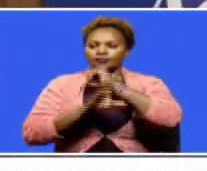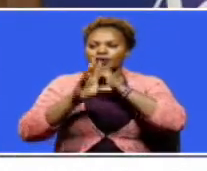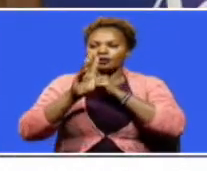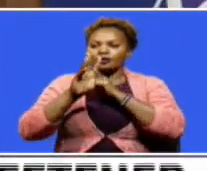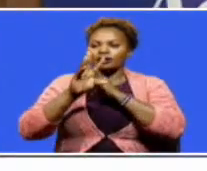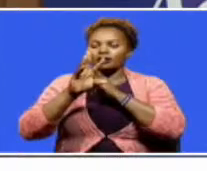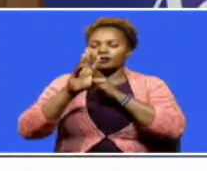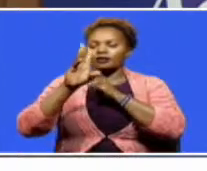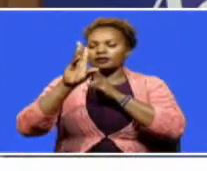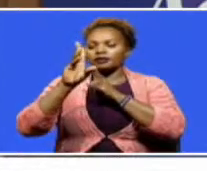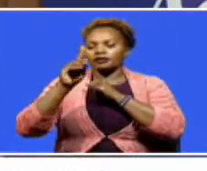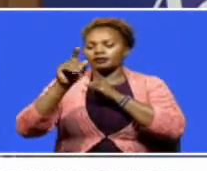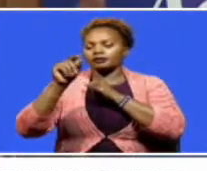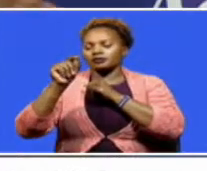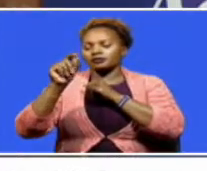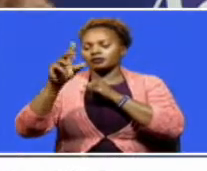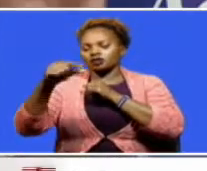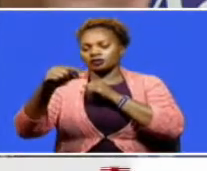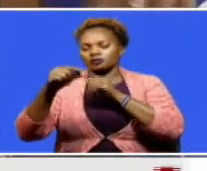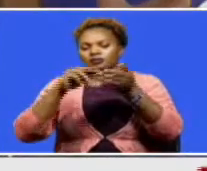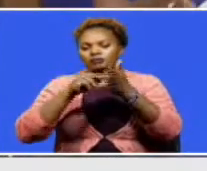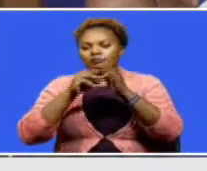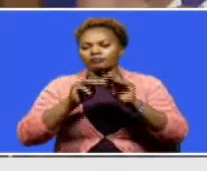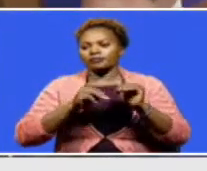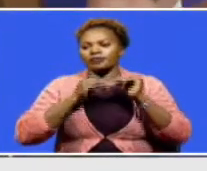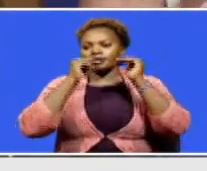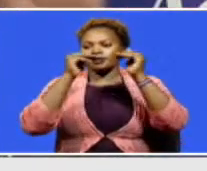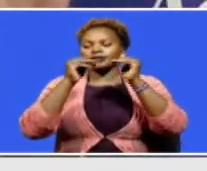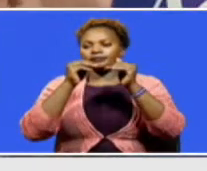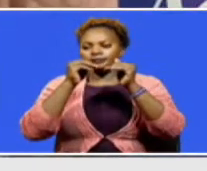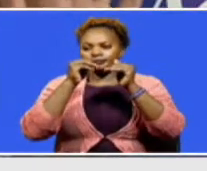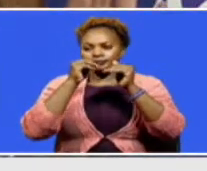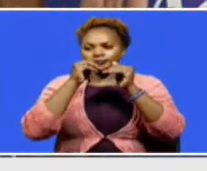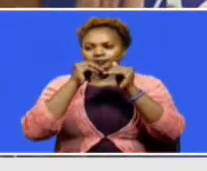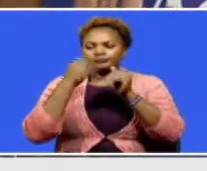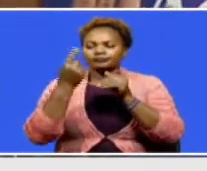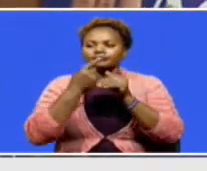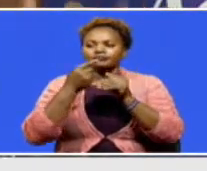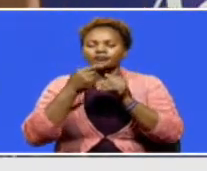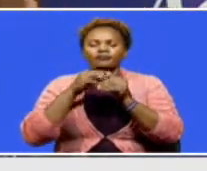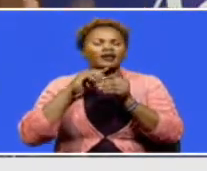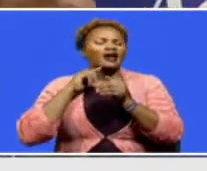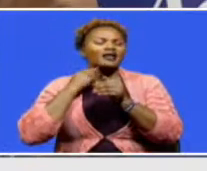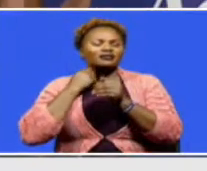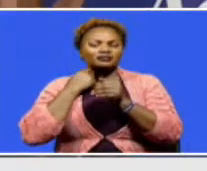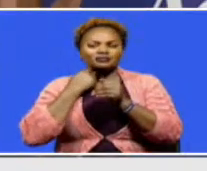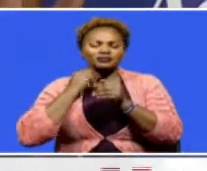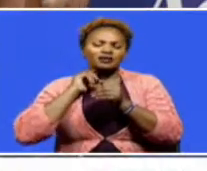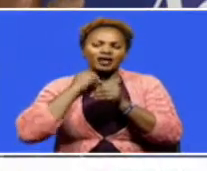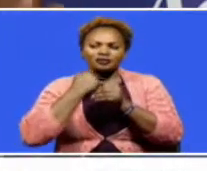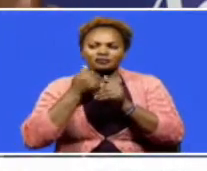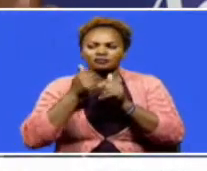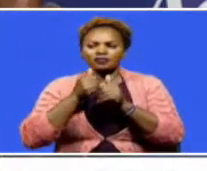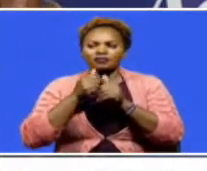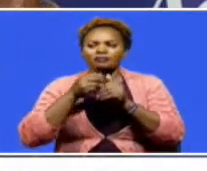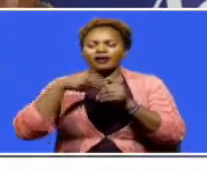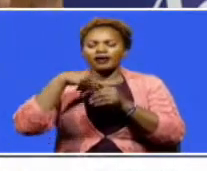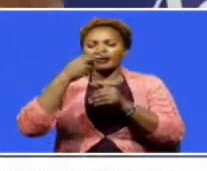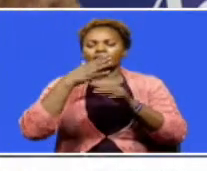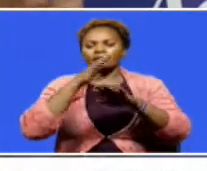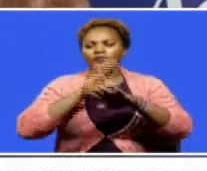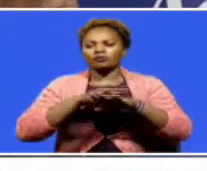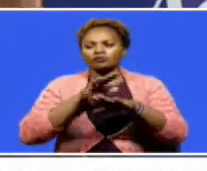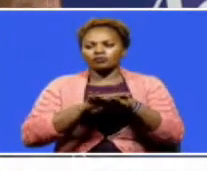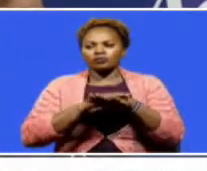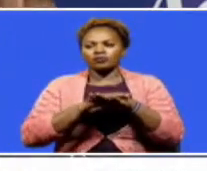a high potency. Remember, we are moving beyond the strawberry flavor. It's not just about the flavor. It has a high potency. It